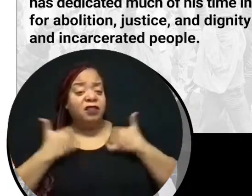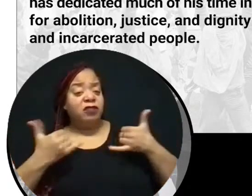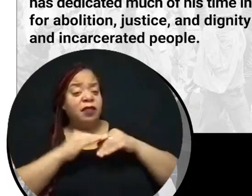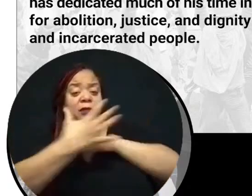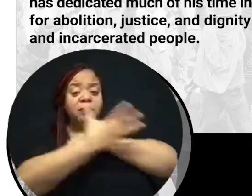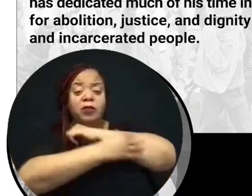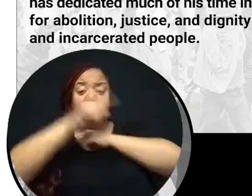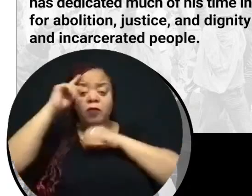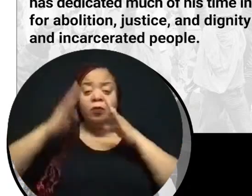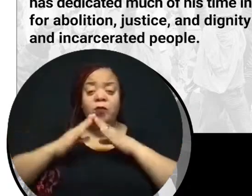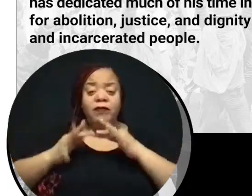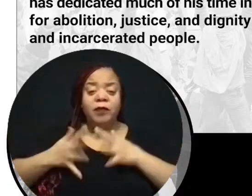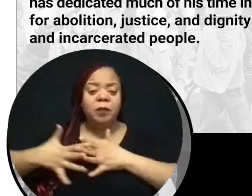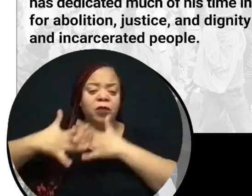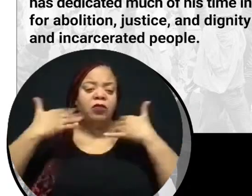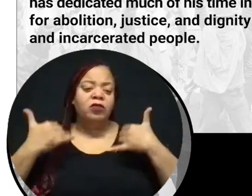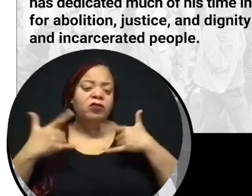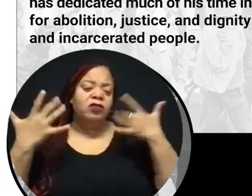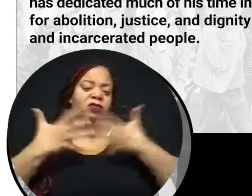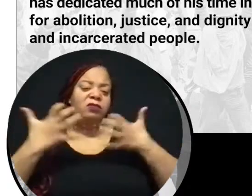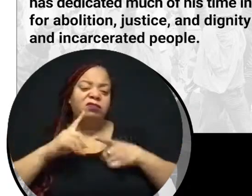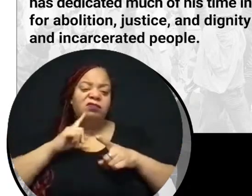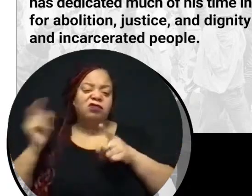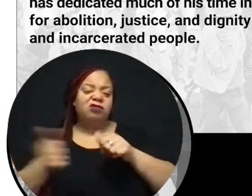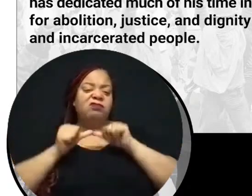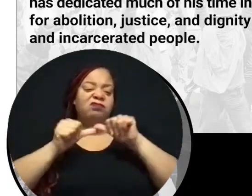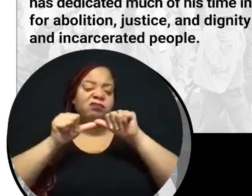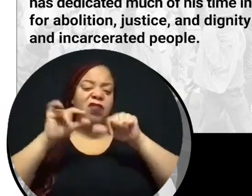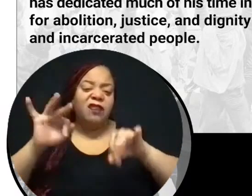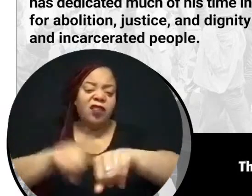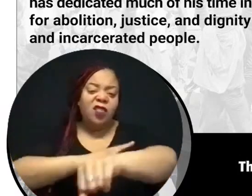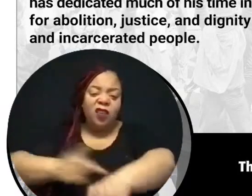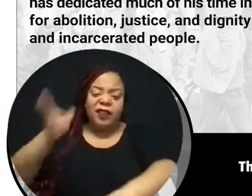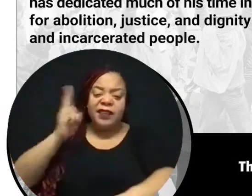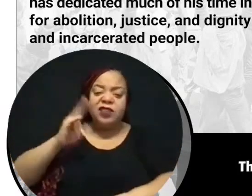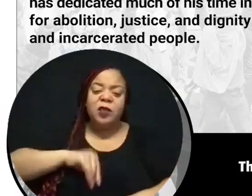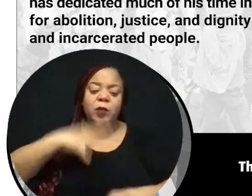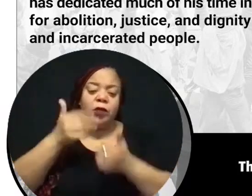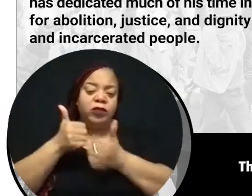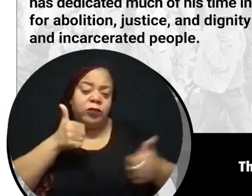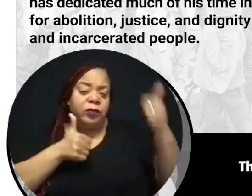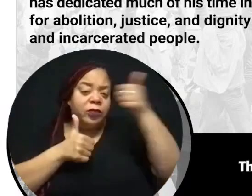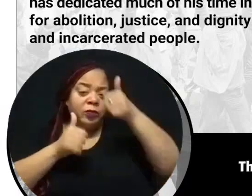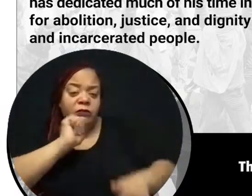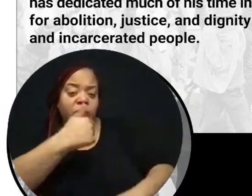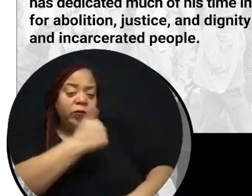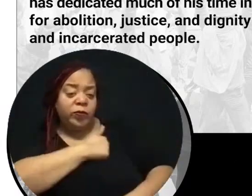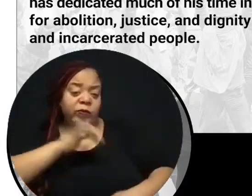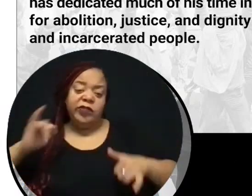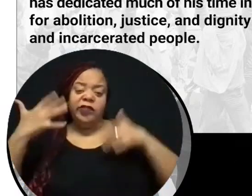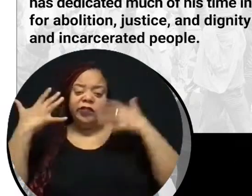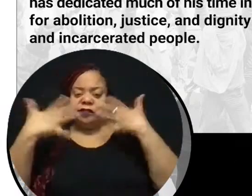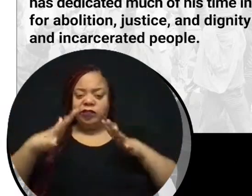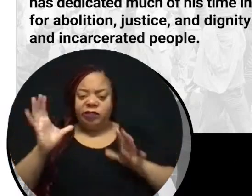a sense of white superiority and black inferiority. These attitudes are not a thing of the past.